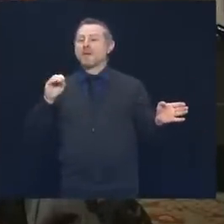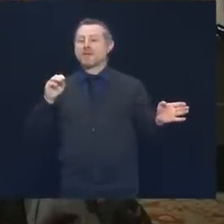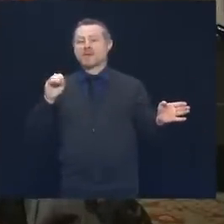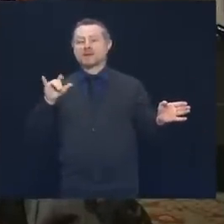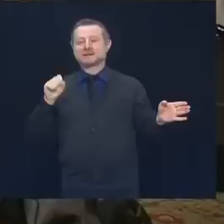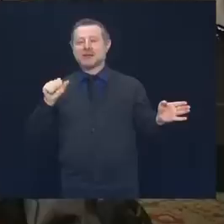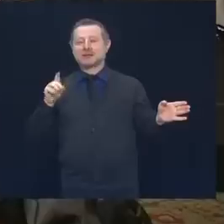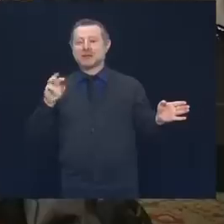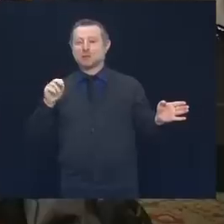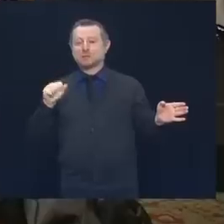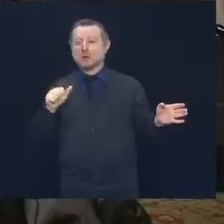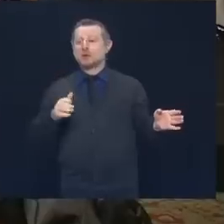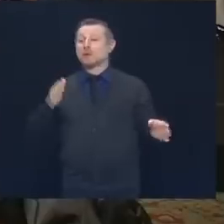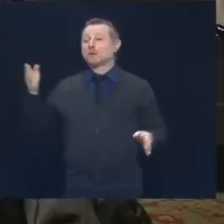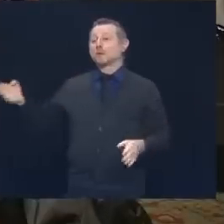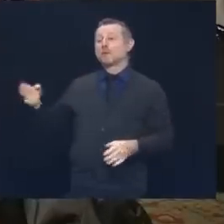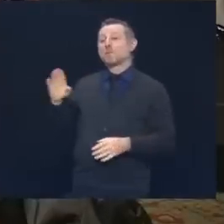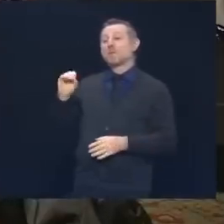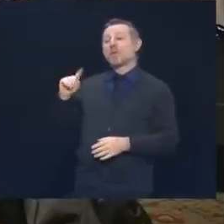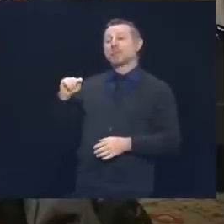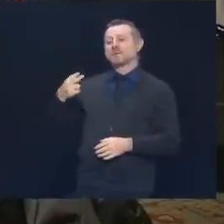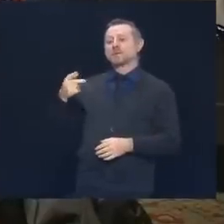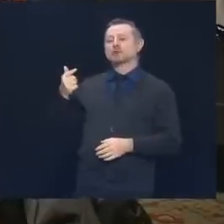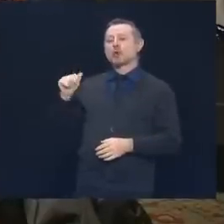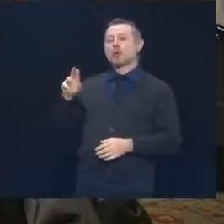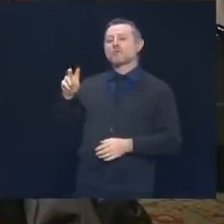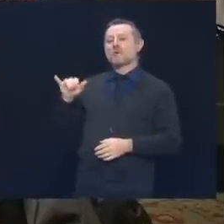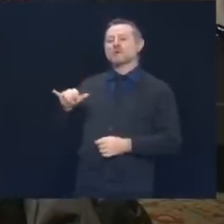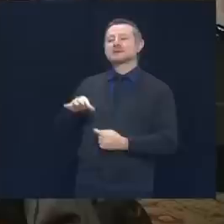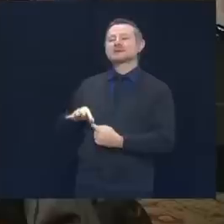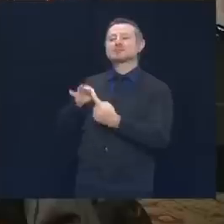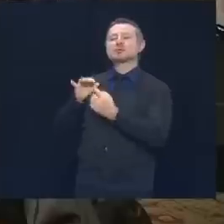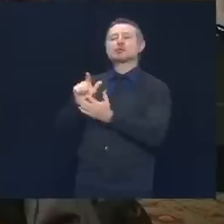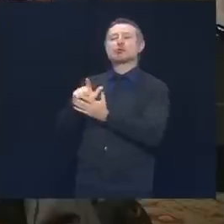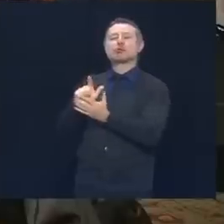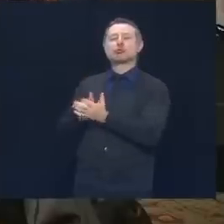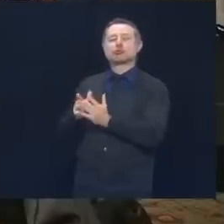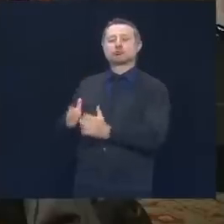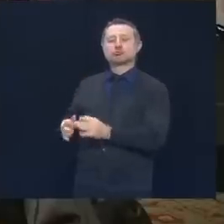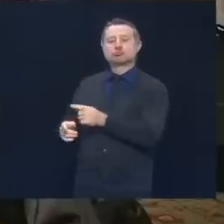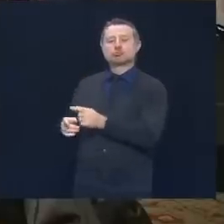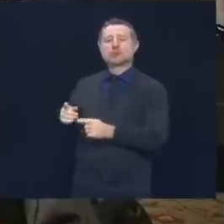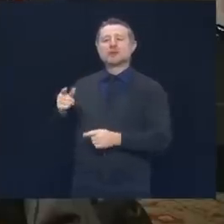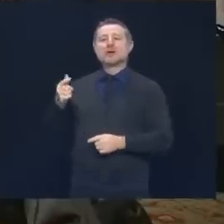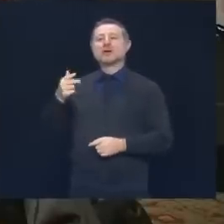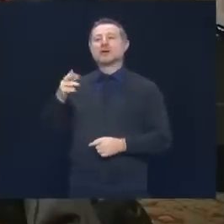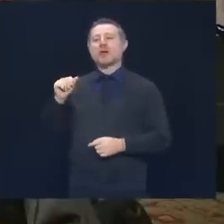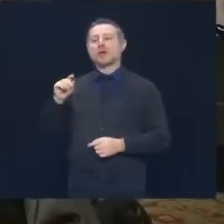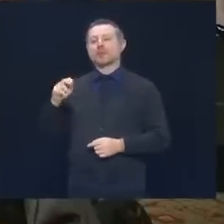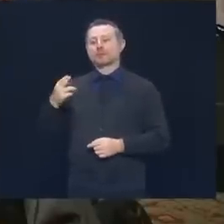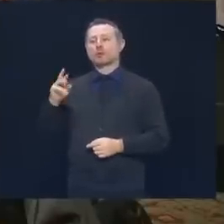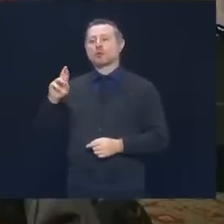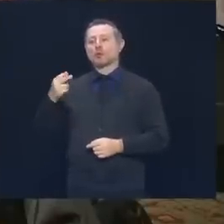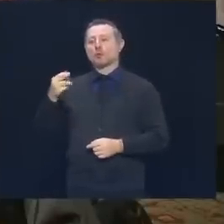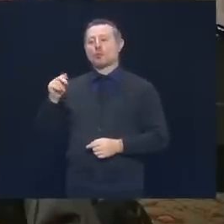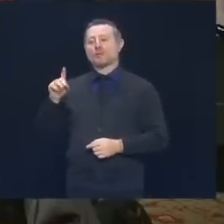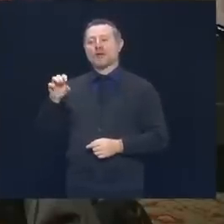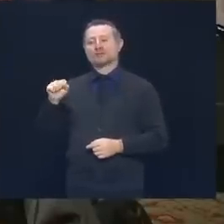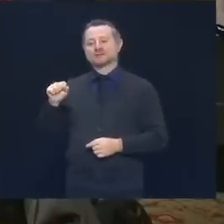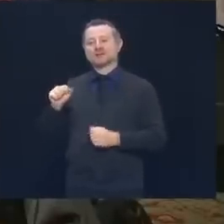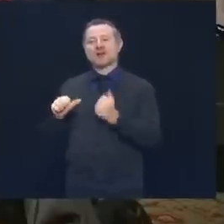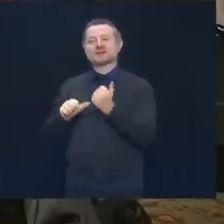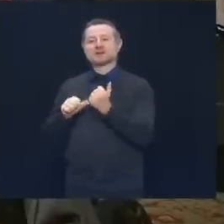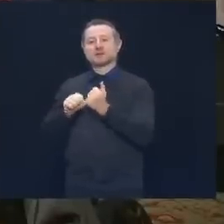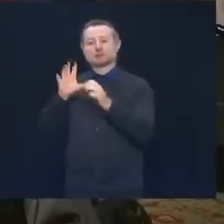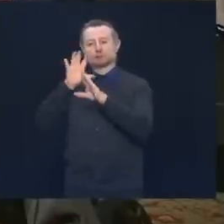Far right, Beth Garvey, Special Counsel. Gareth Rhodes, Deputy